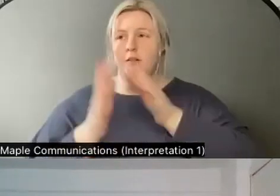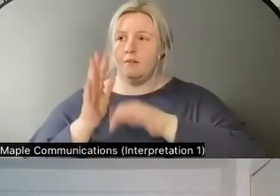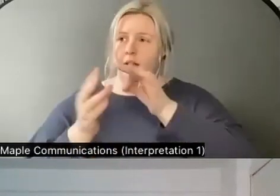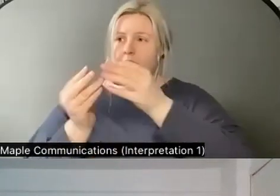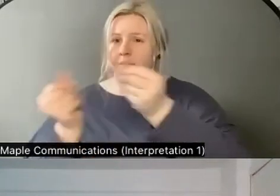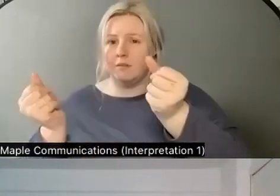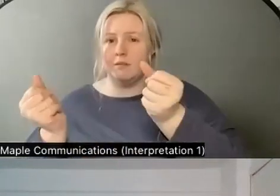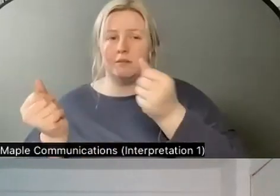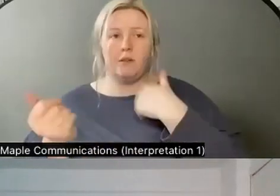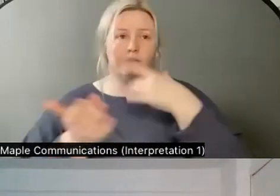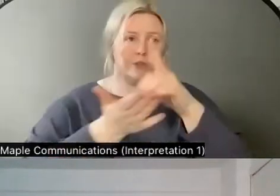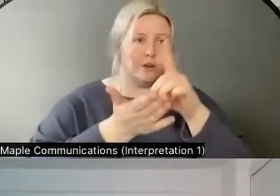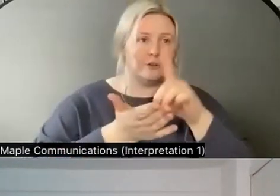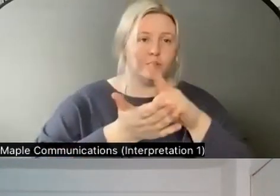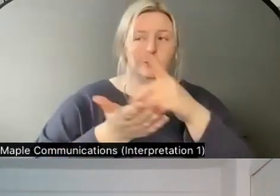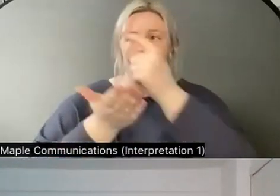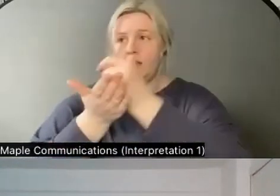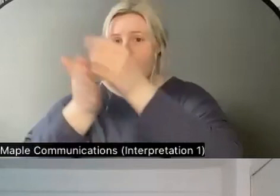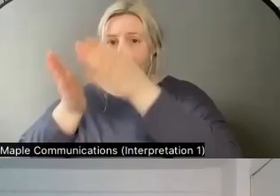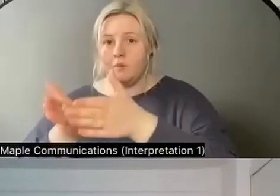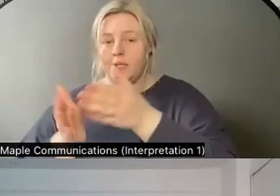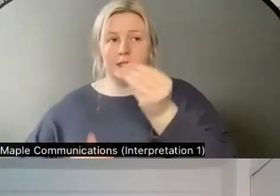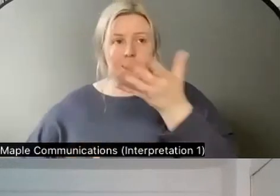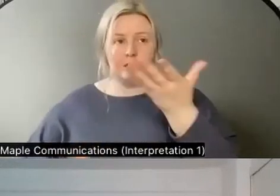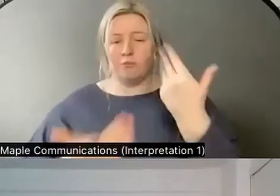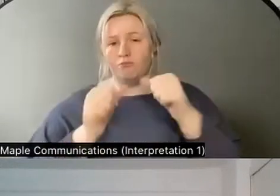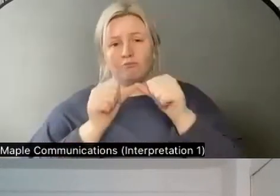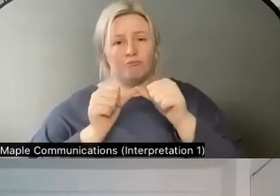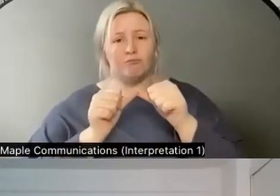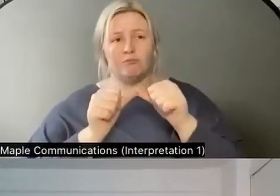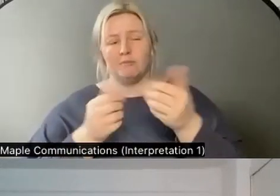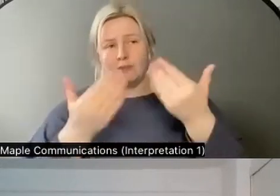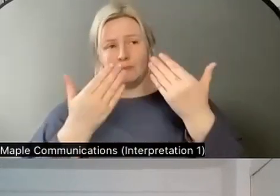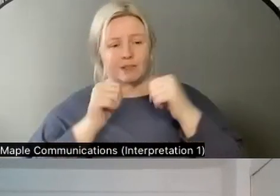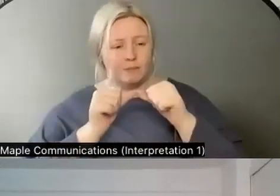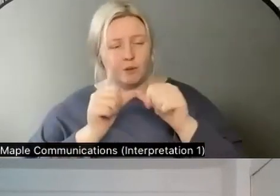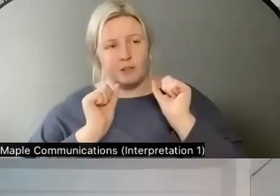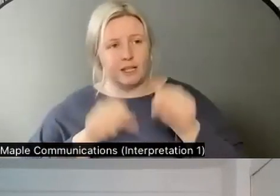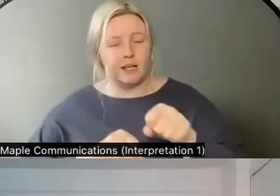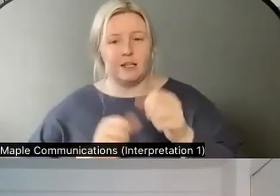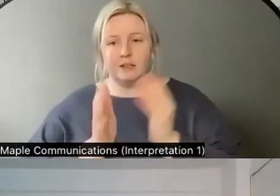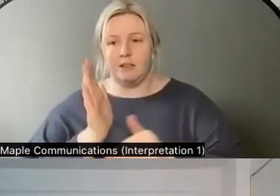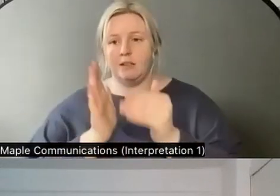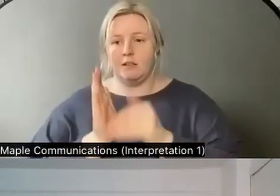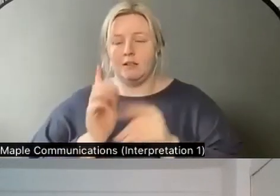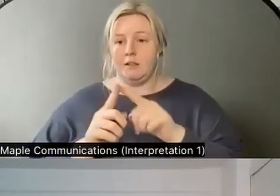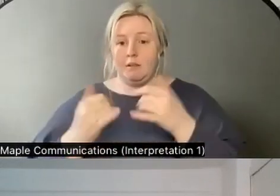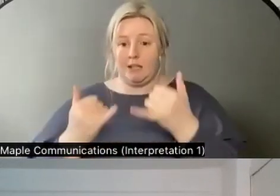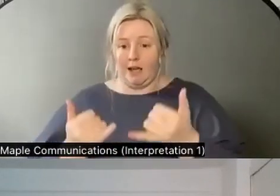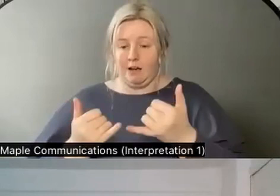and therapists telling you to keep going and all this kind of stuff. But now I'm being